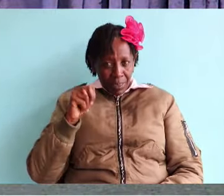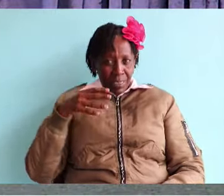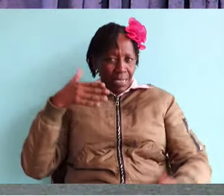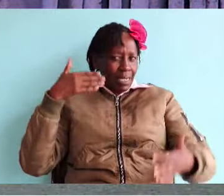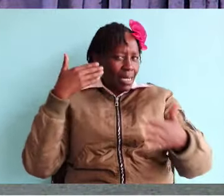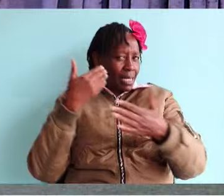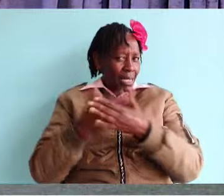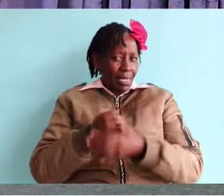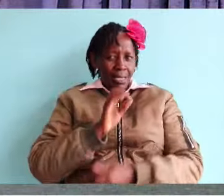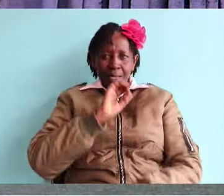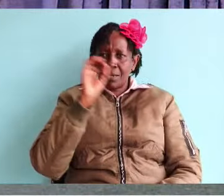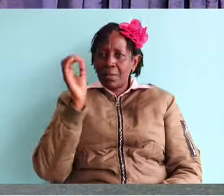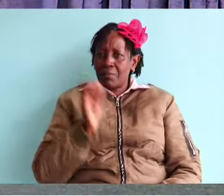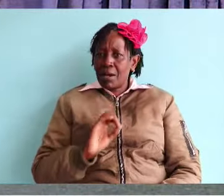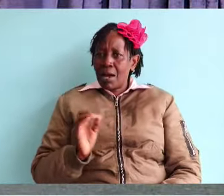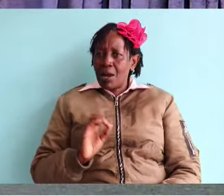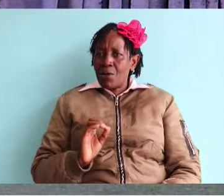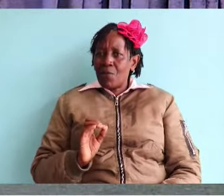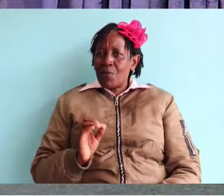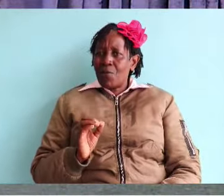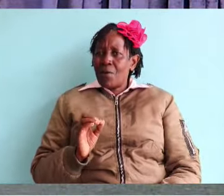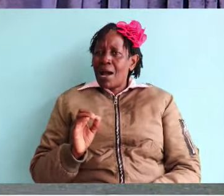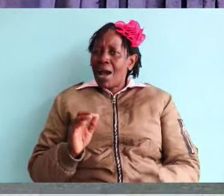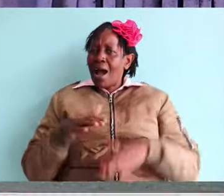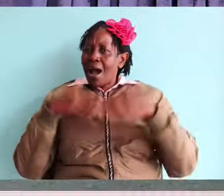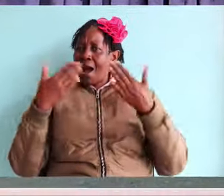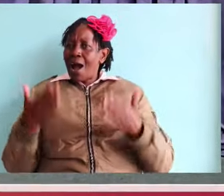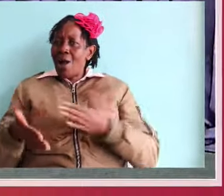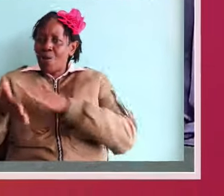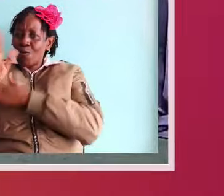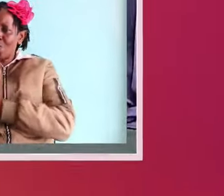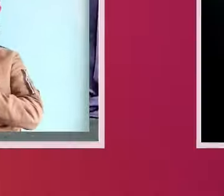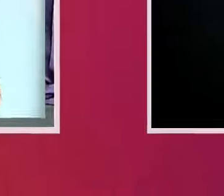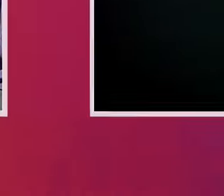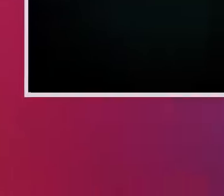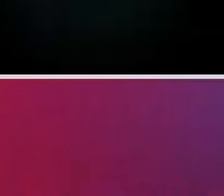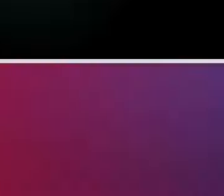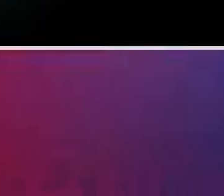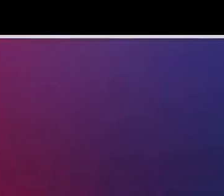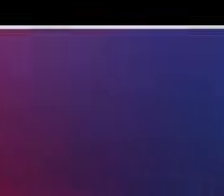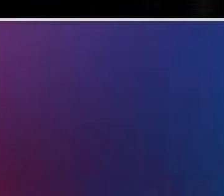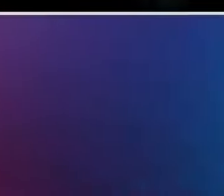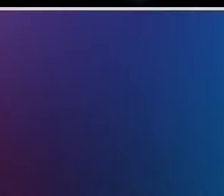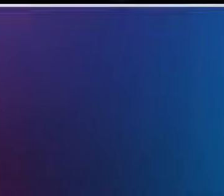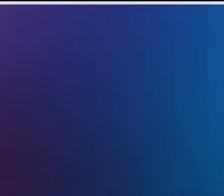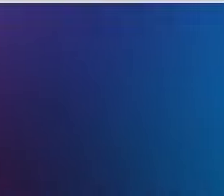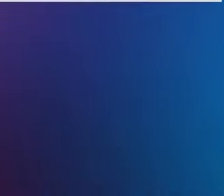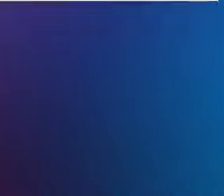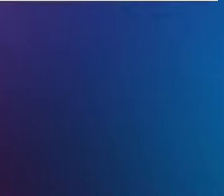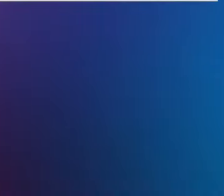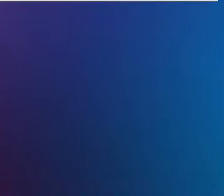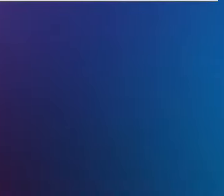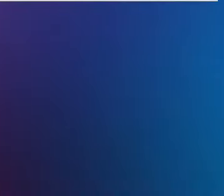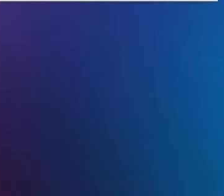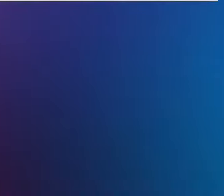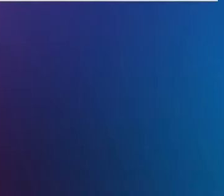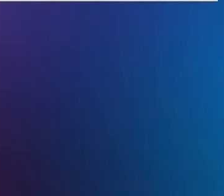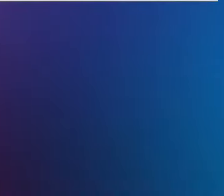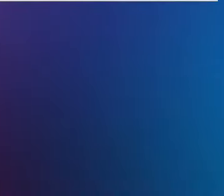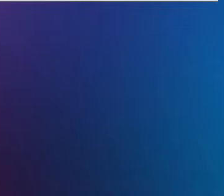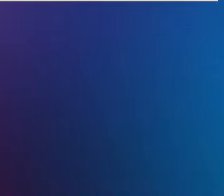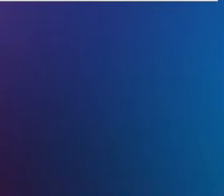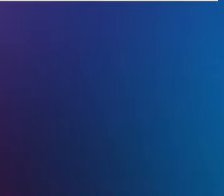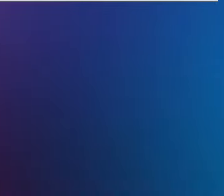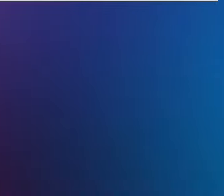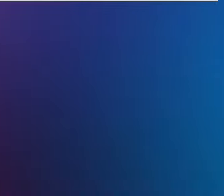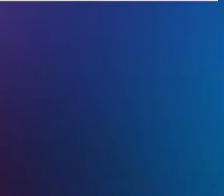matter how God has used me, but I am not yet there. But I continue to press on to the goal of